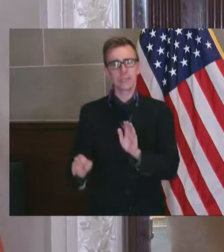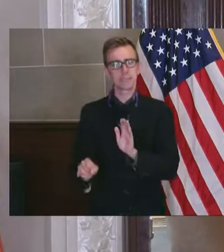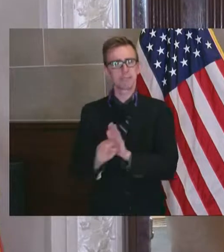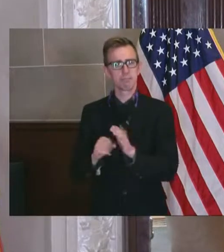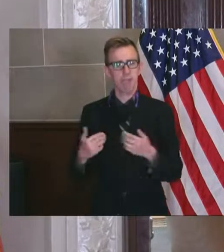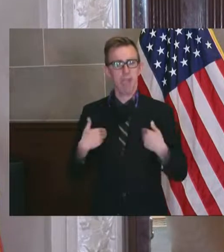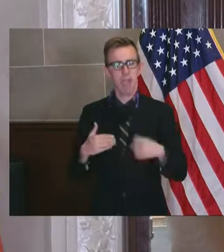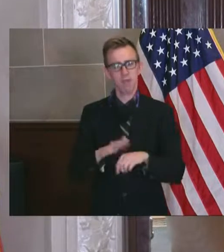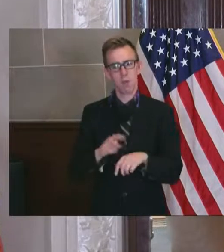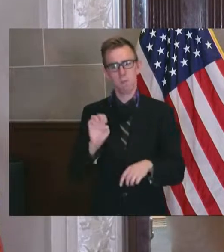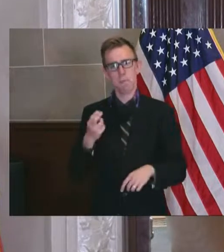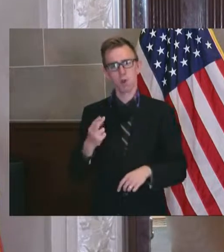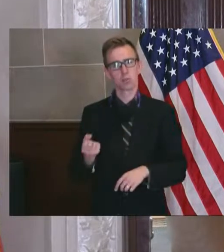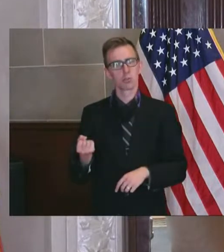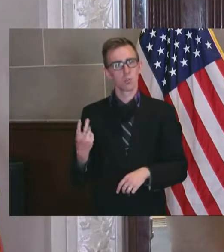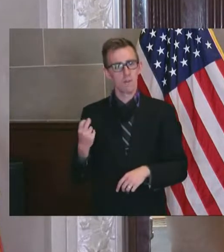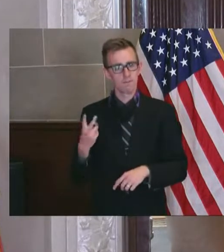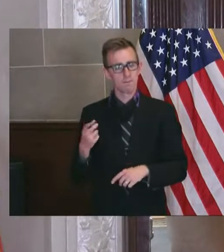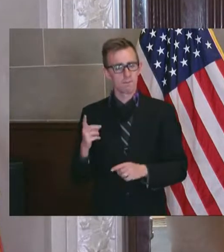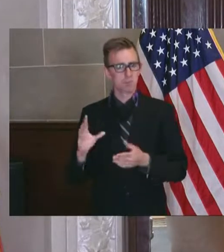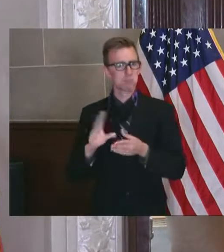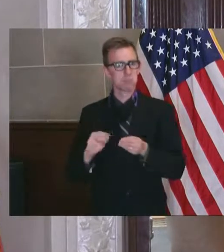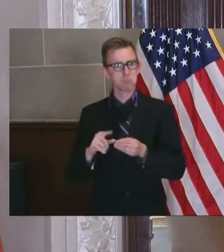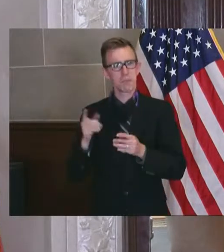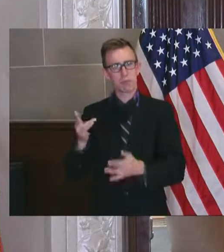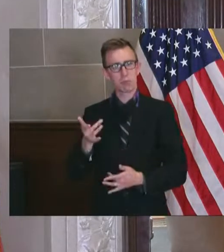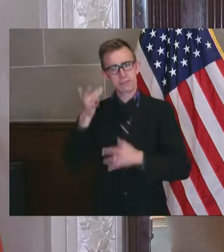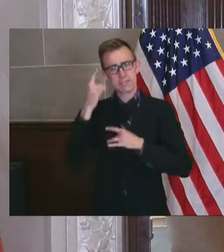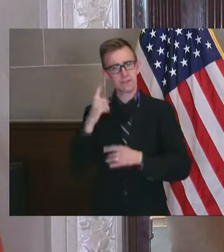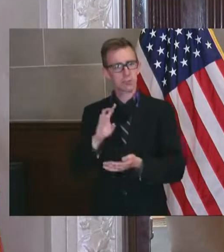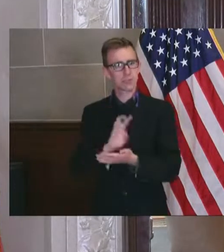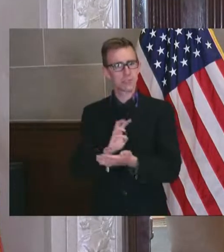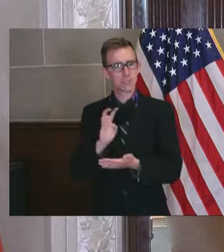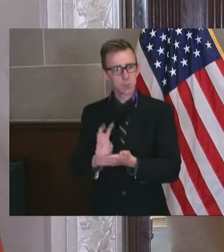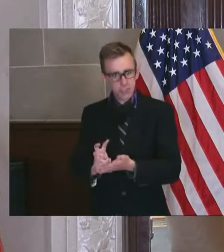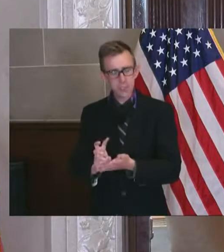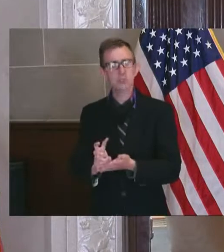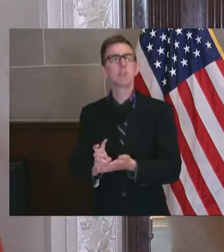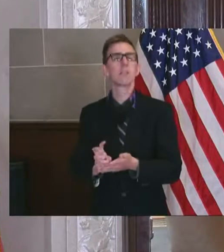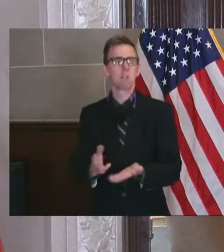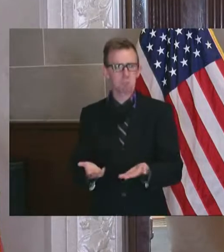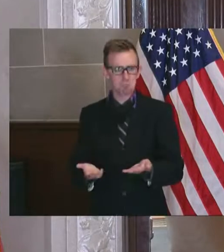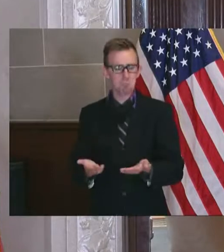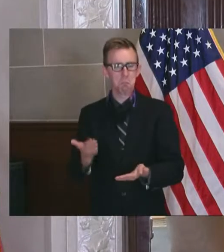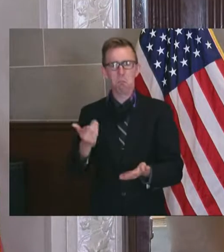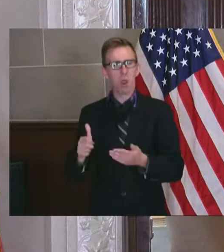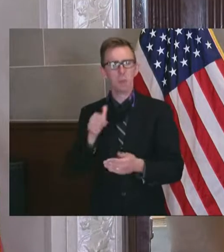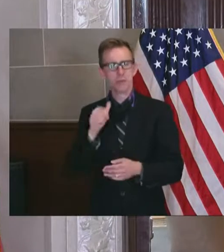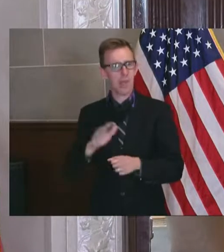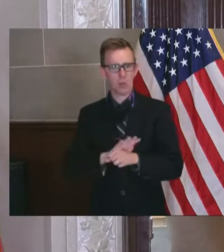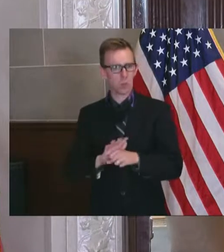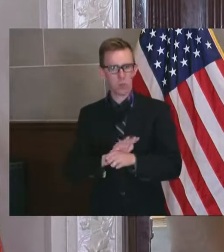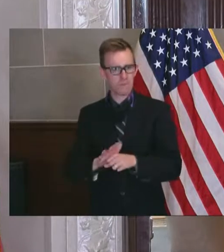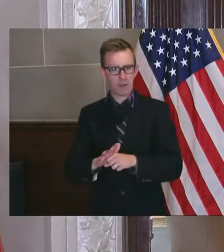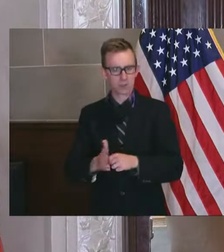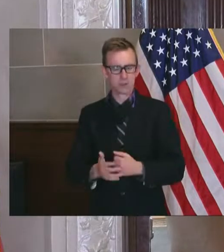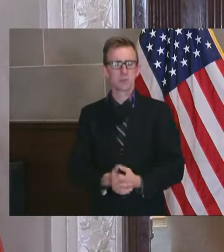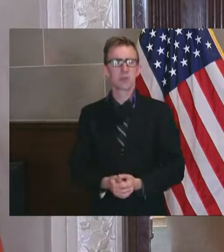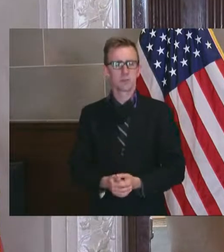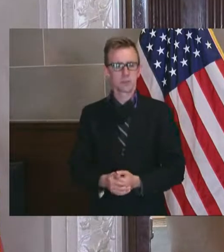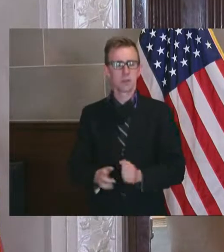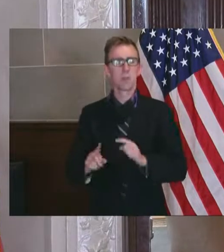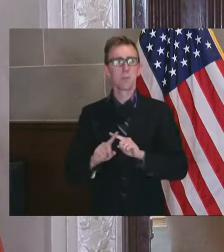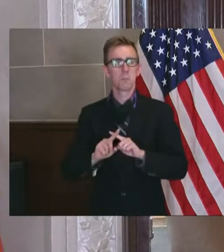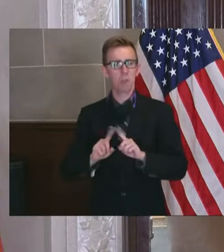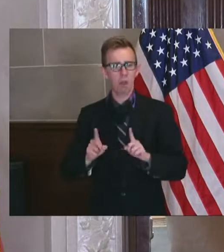on March the 12th and says they were symptomatic for 6 weeks, that probably wasn't COVID-19. But